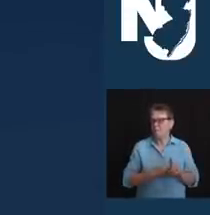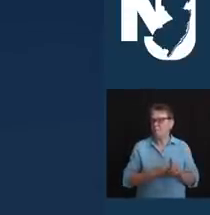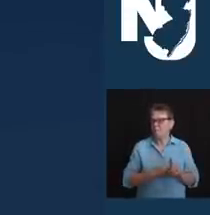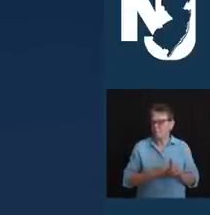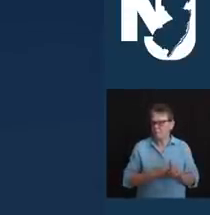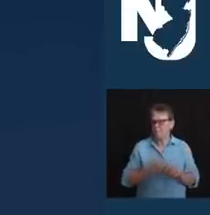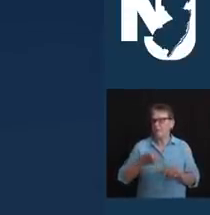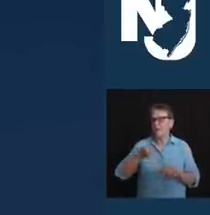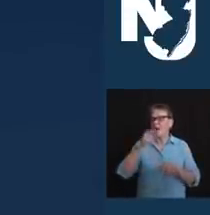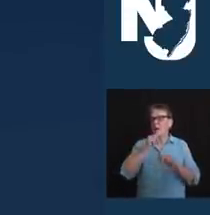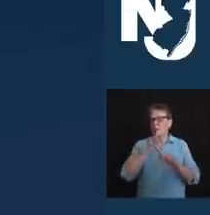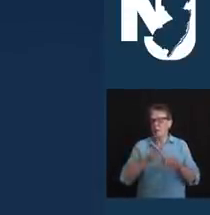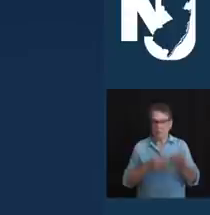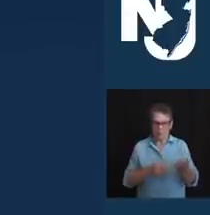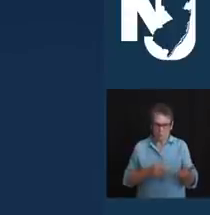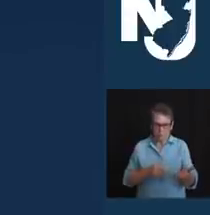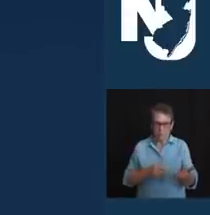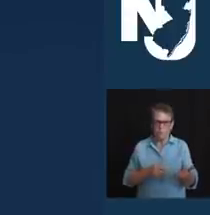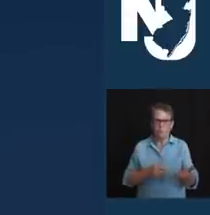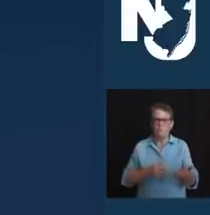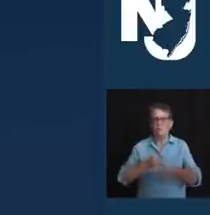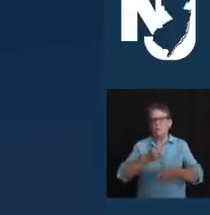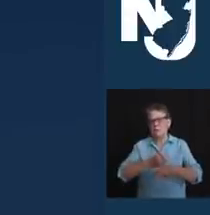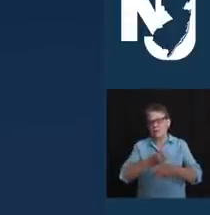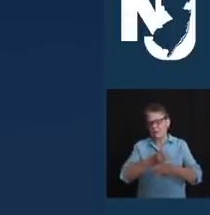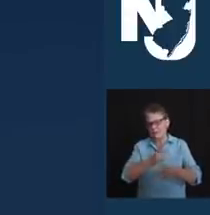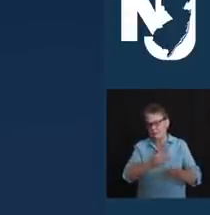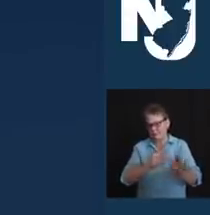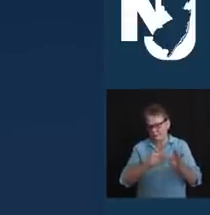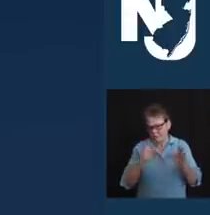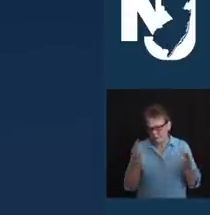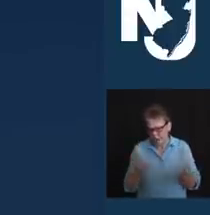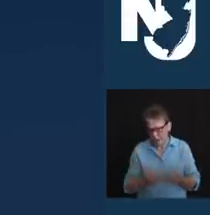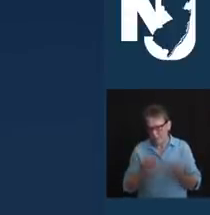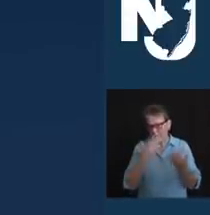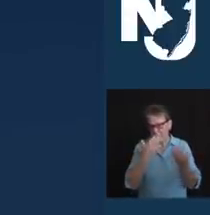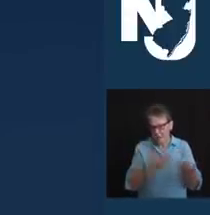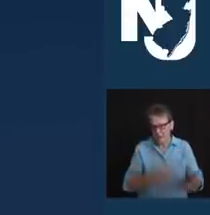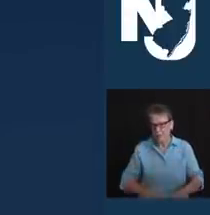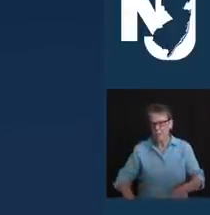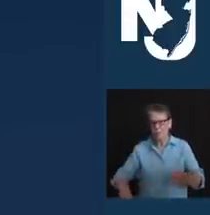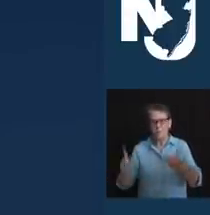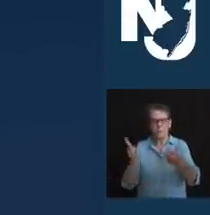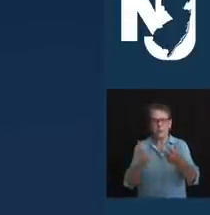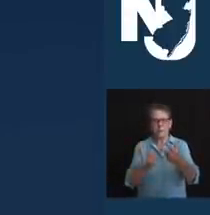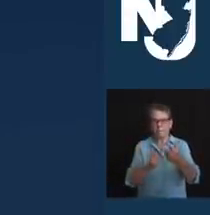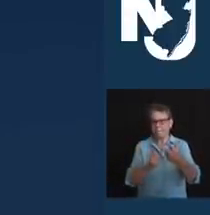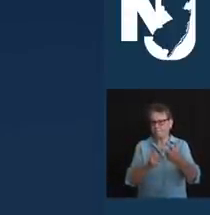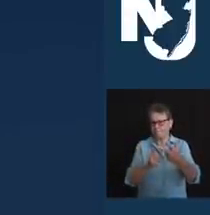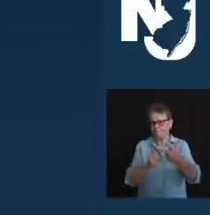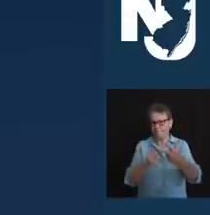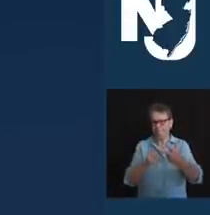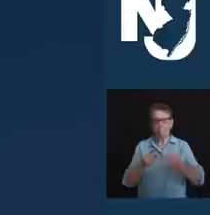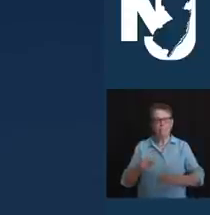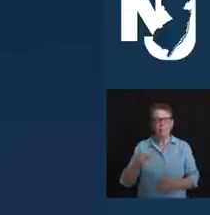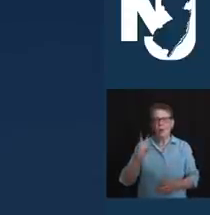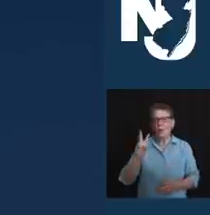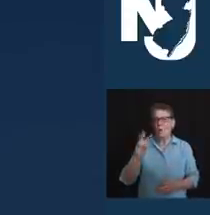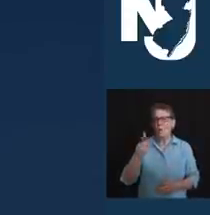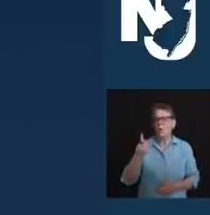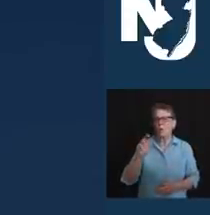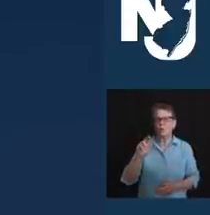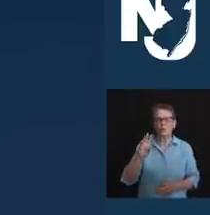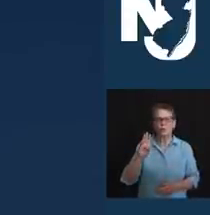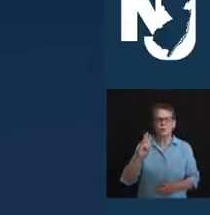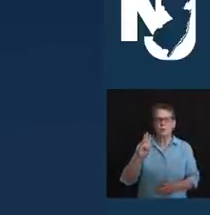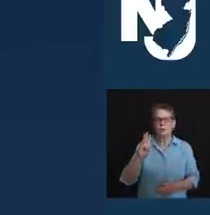and we thank him for so finely representing our Jersey values. And finally, for today, we remember